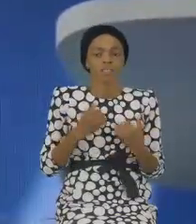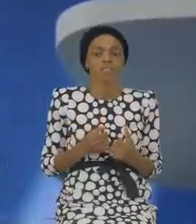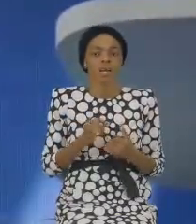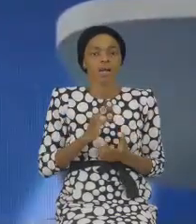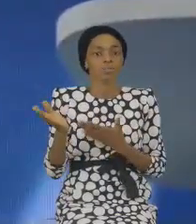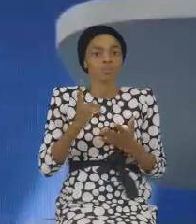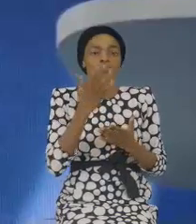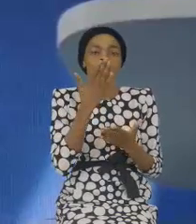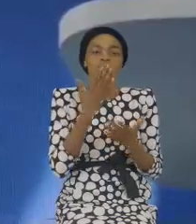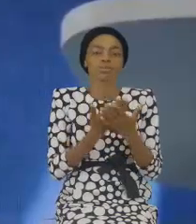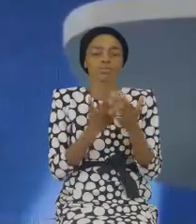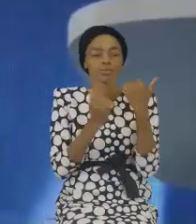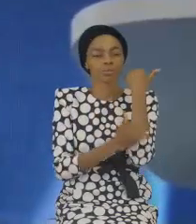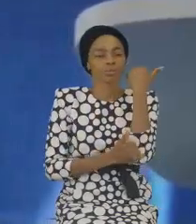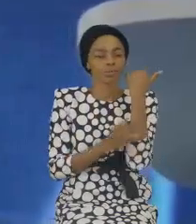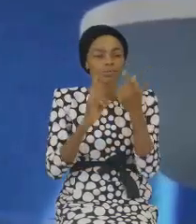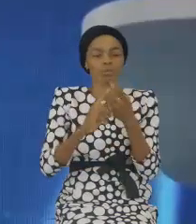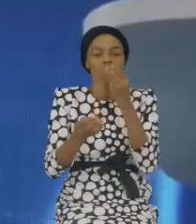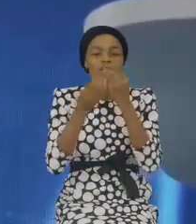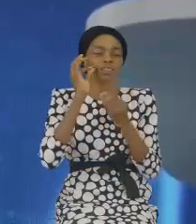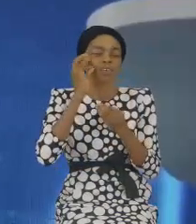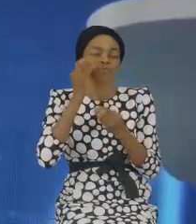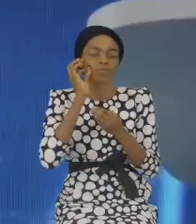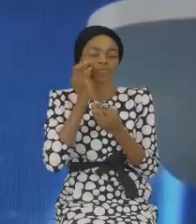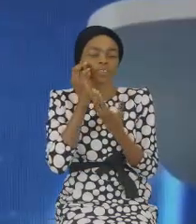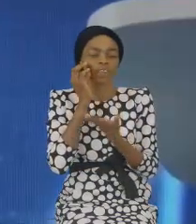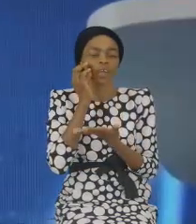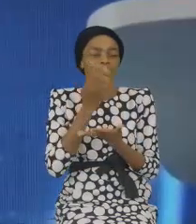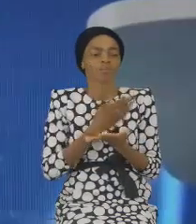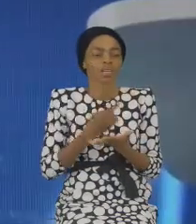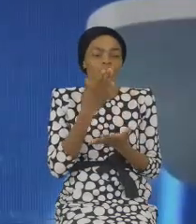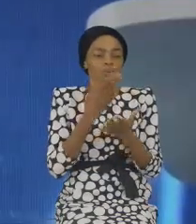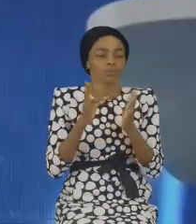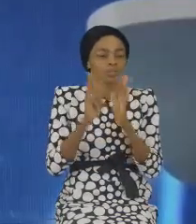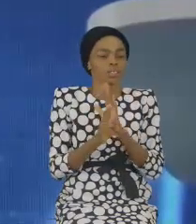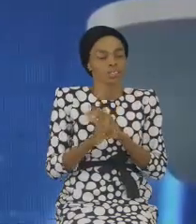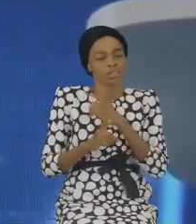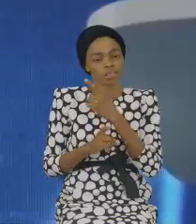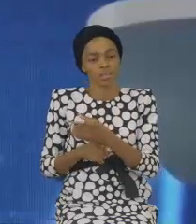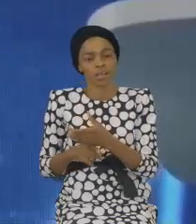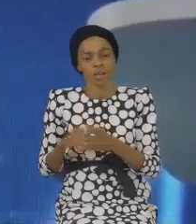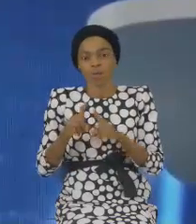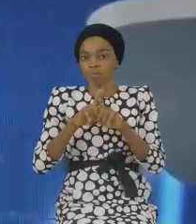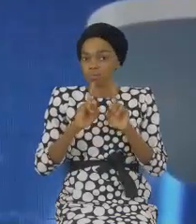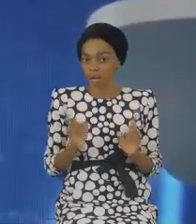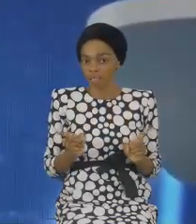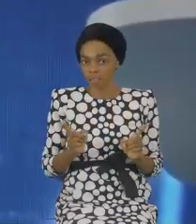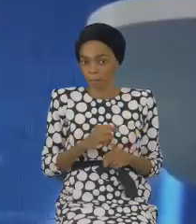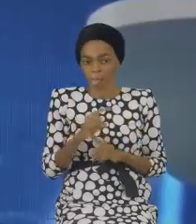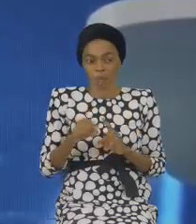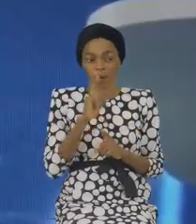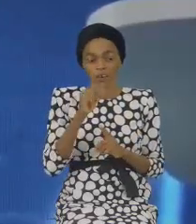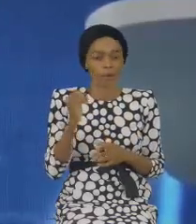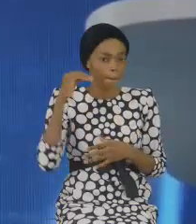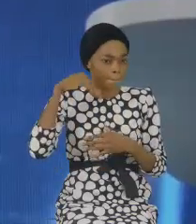country to eat the fruit thereof and the goodness thereof. But when ye